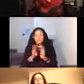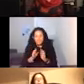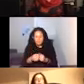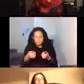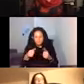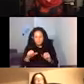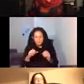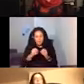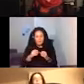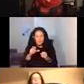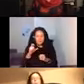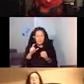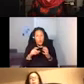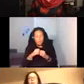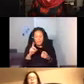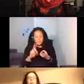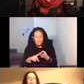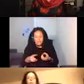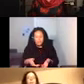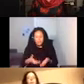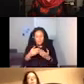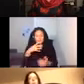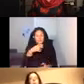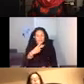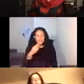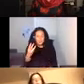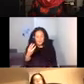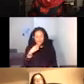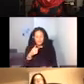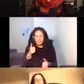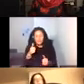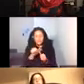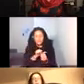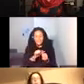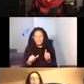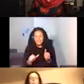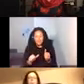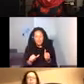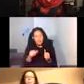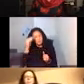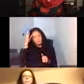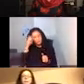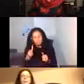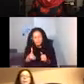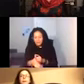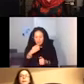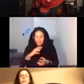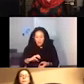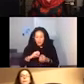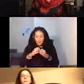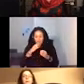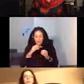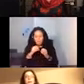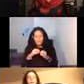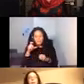Chatto, OBE, born 1923 in Goodeaster, horticulturalist, creator of the Beth Chatto Gardens